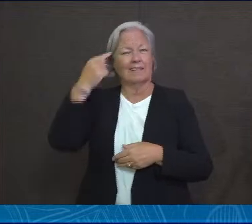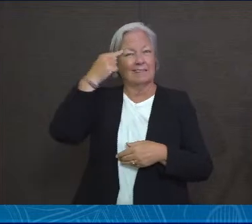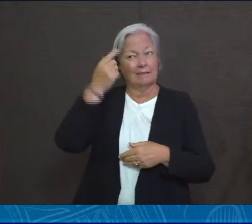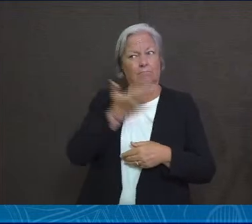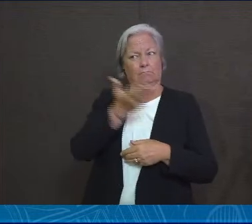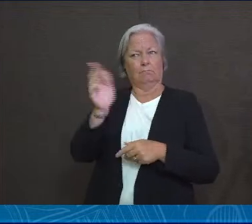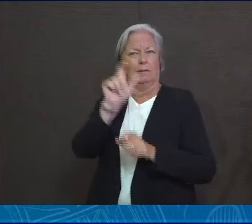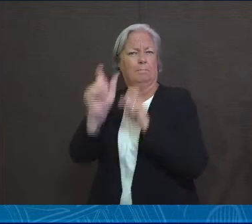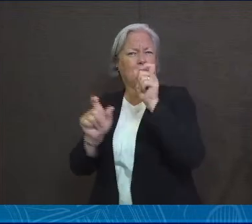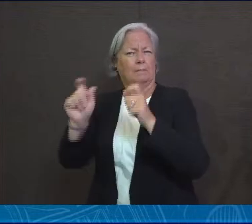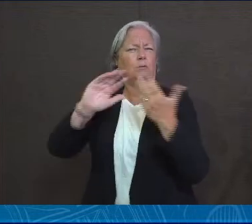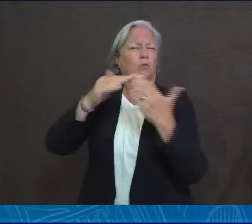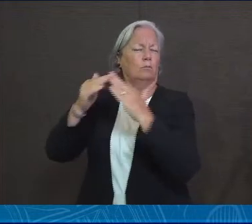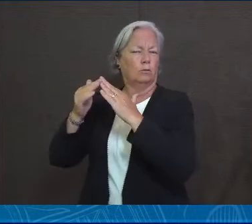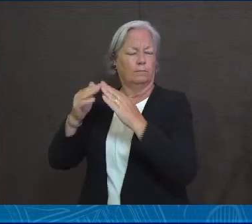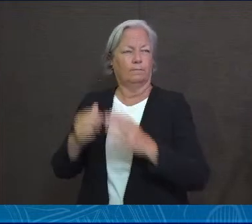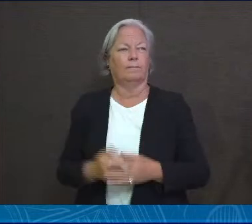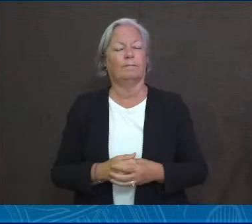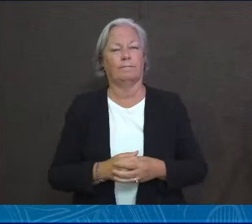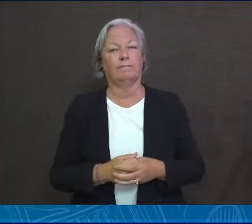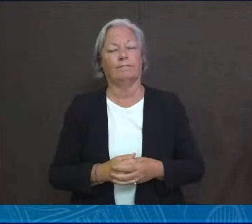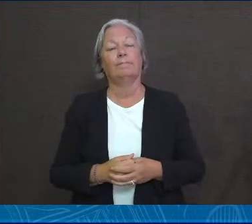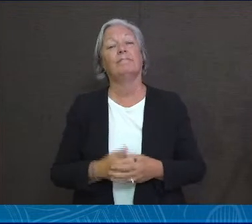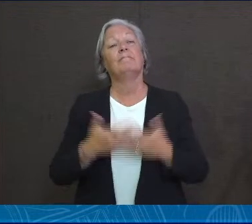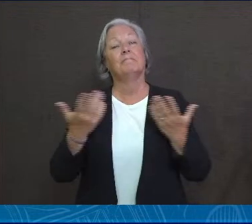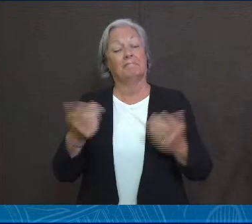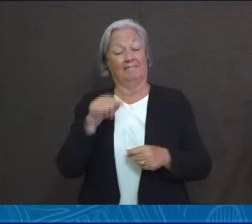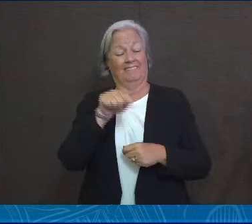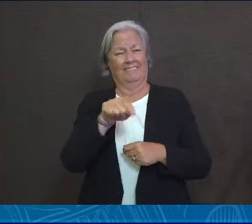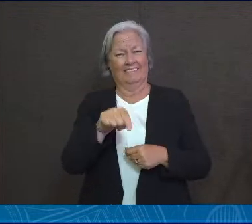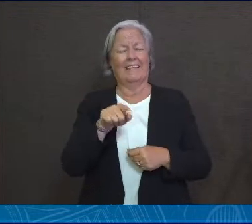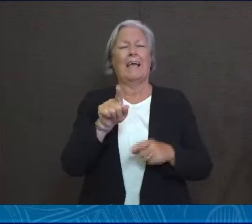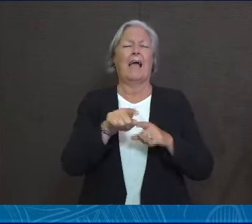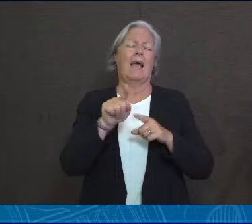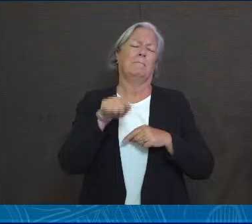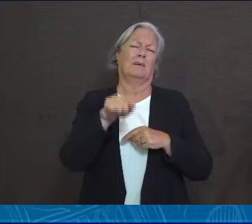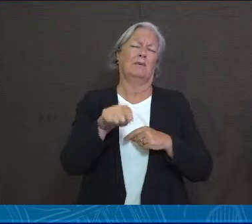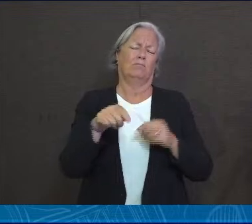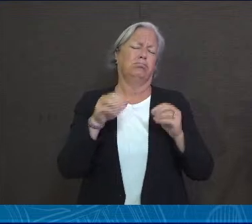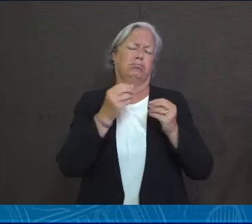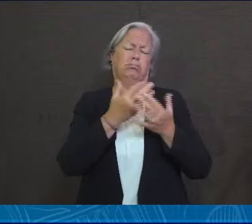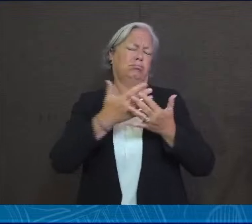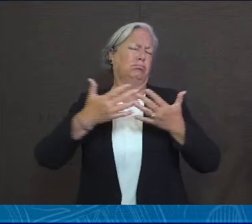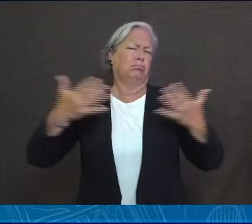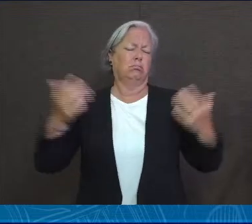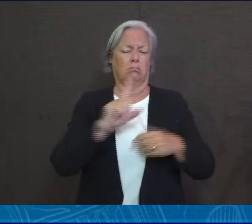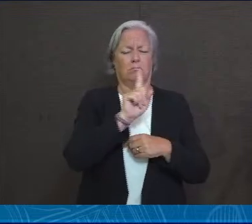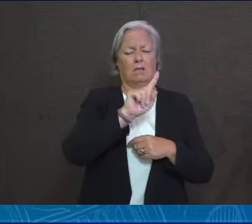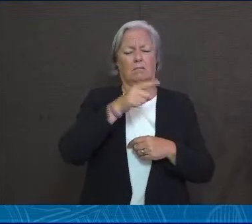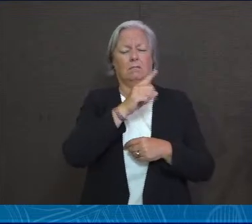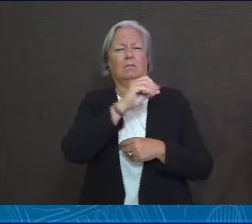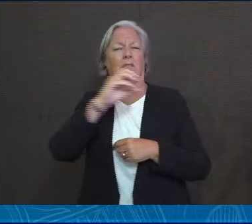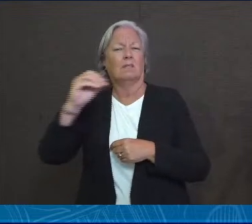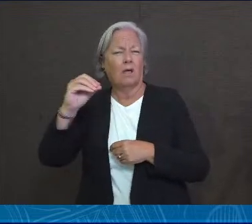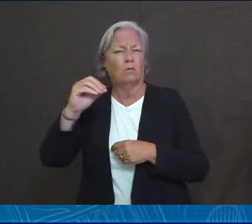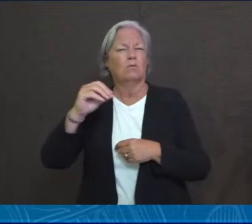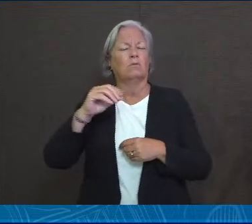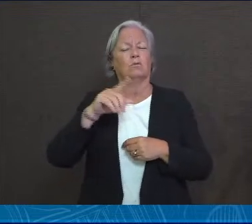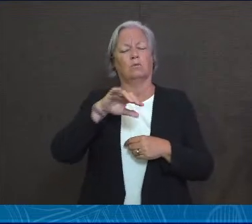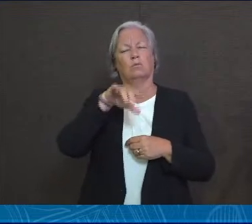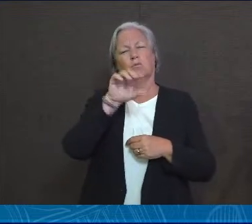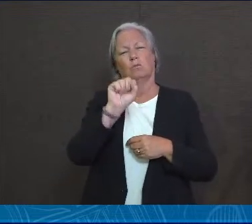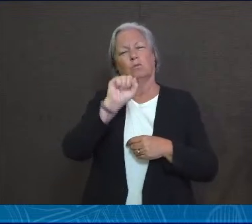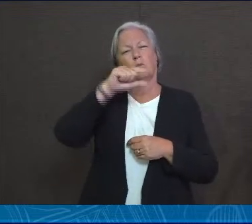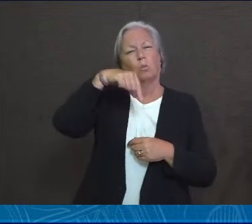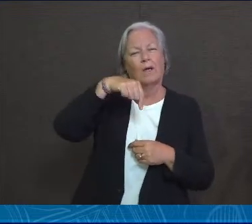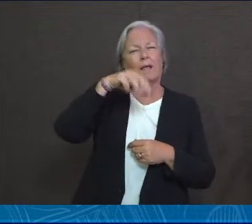The Credit River is 1,000 square kilometers with multiple regional and local communities, all responsible for